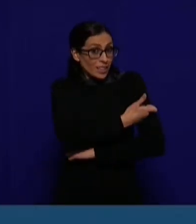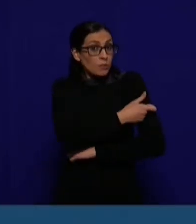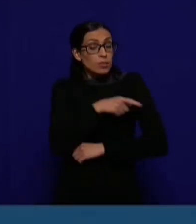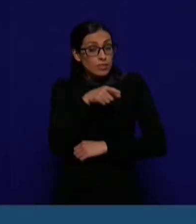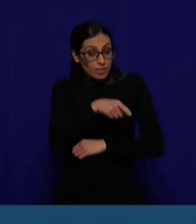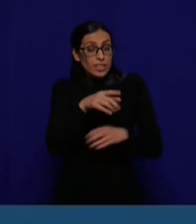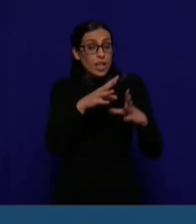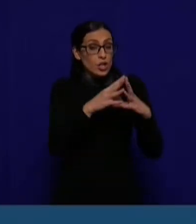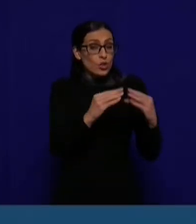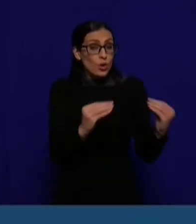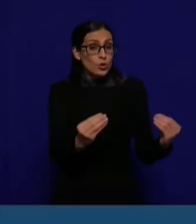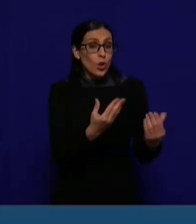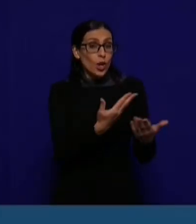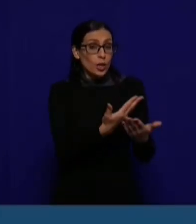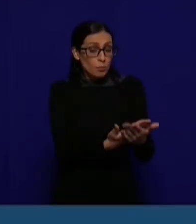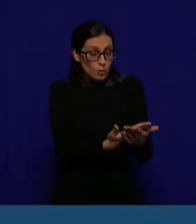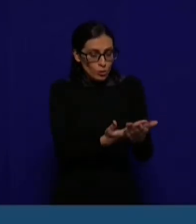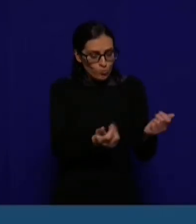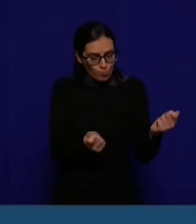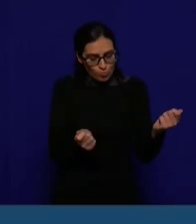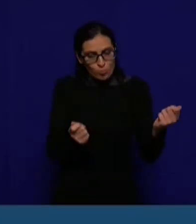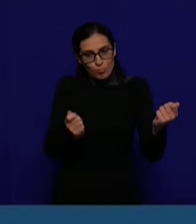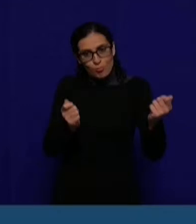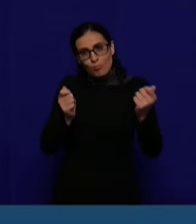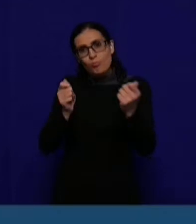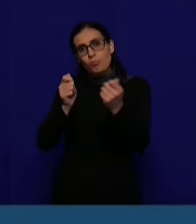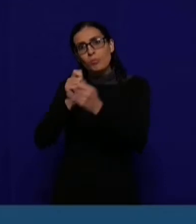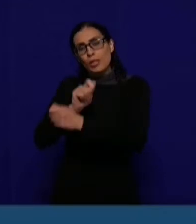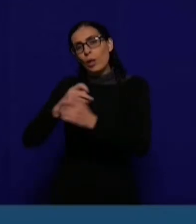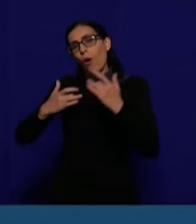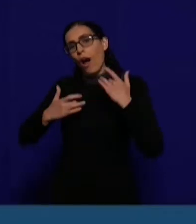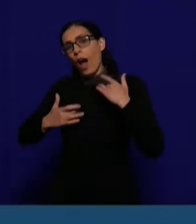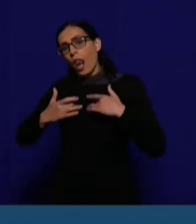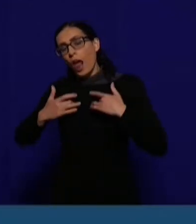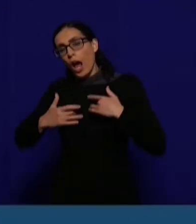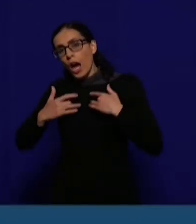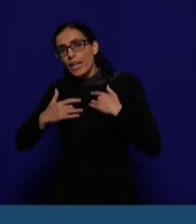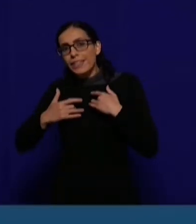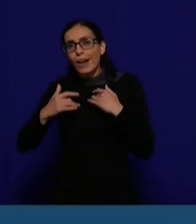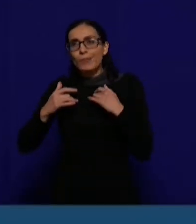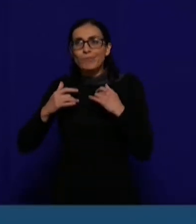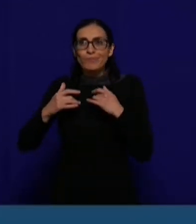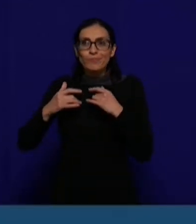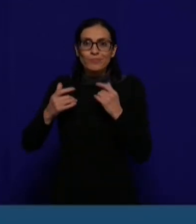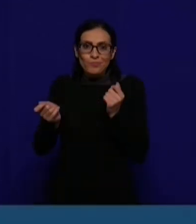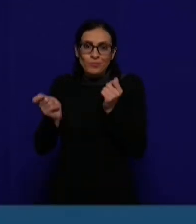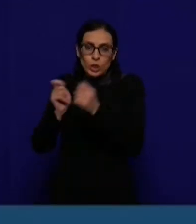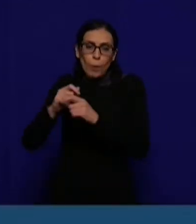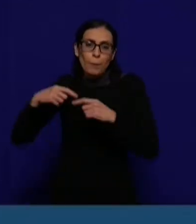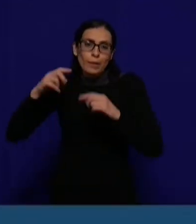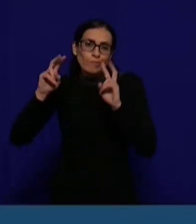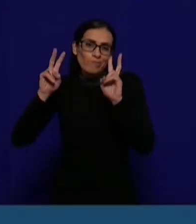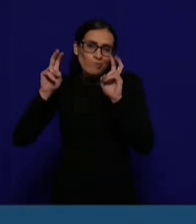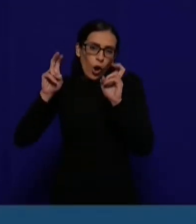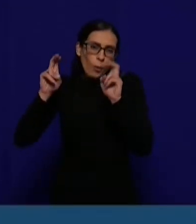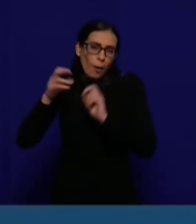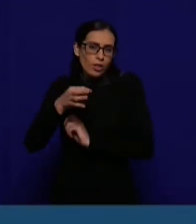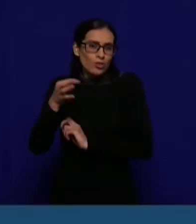aħna nkun nistgħu wkoll nirritornaw lura għal new normal li aħna nistennew f'dan iż-żmien